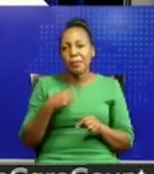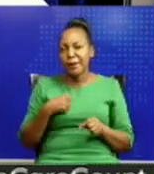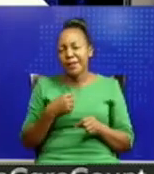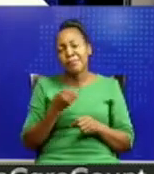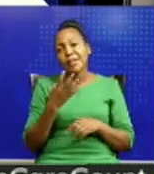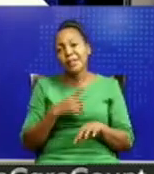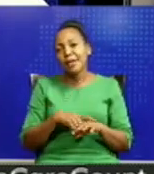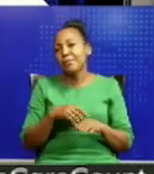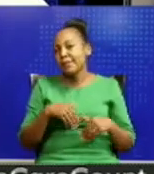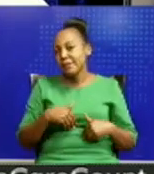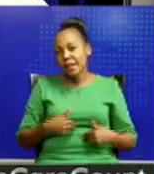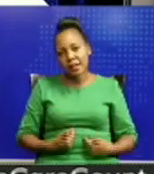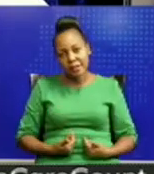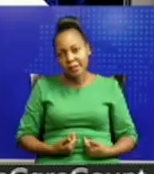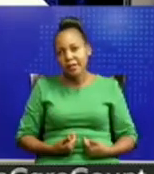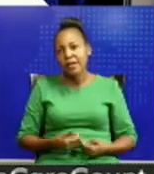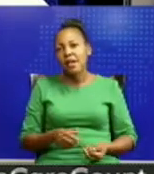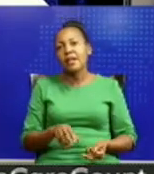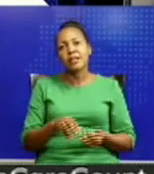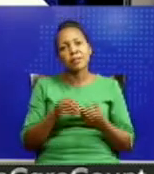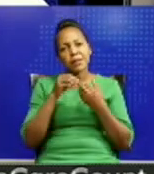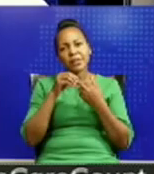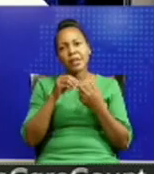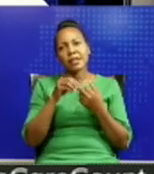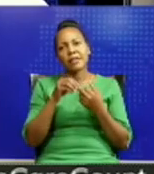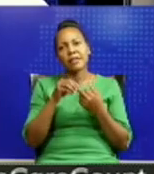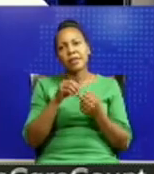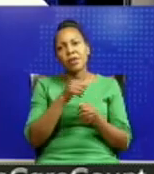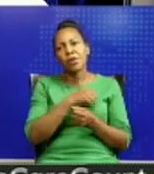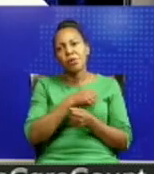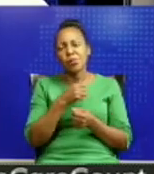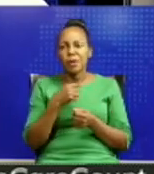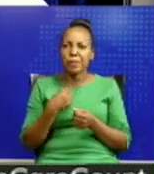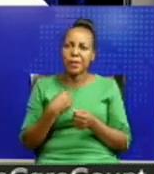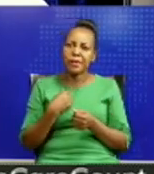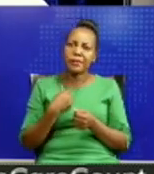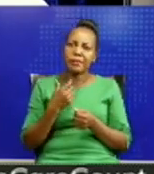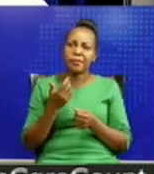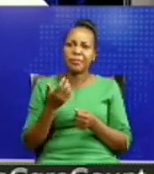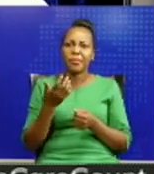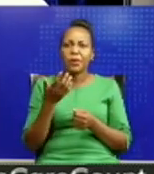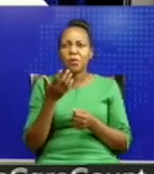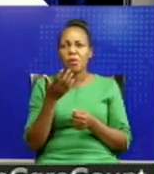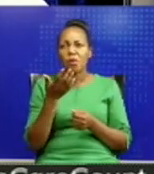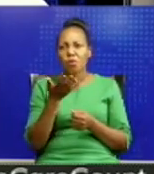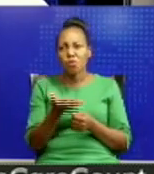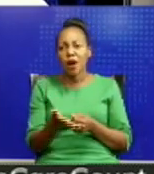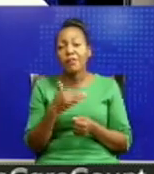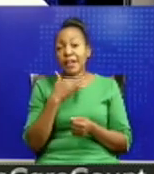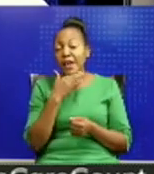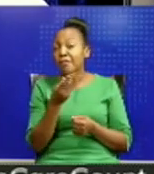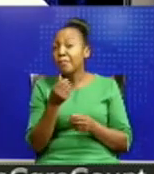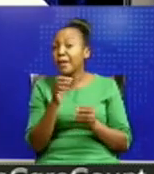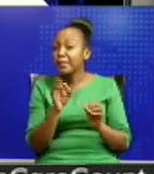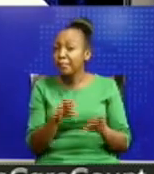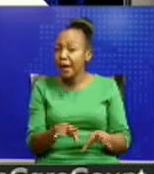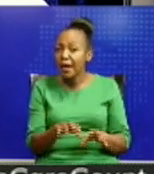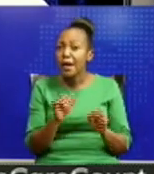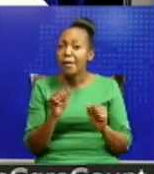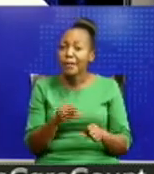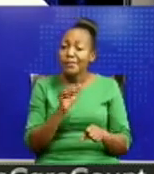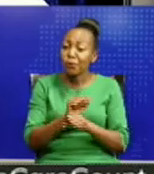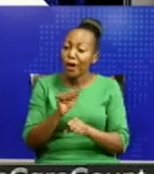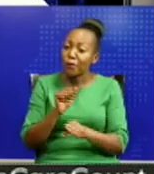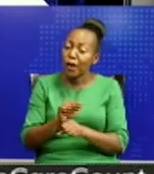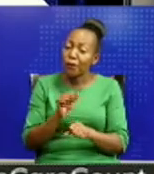tired, especially those who are on average don't have enough money, and therefore they have to do